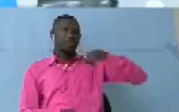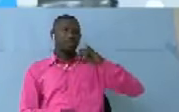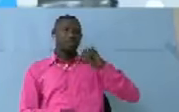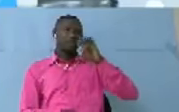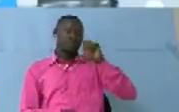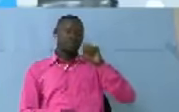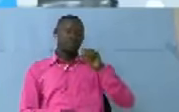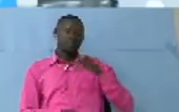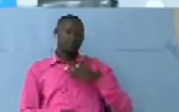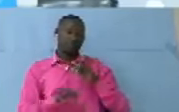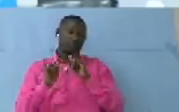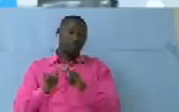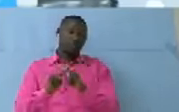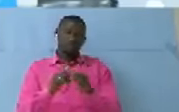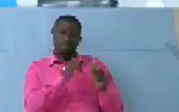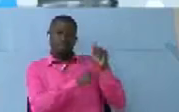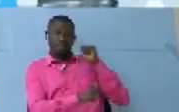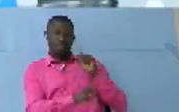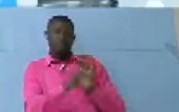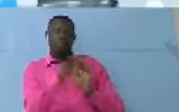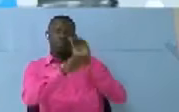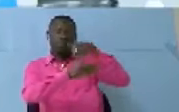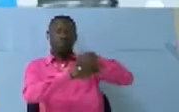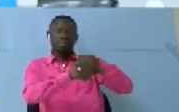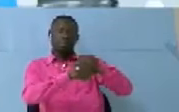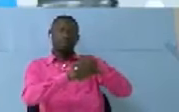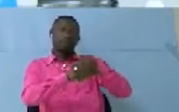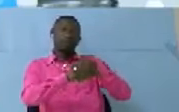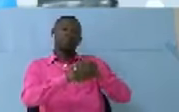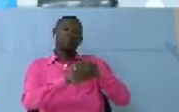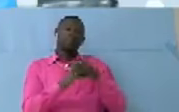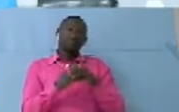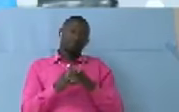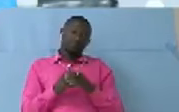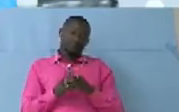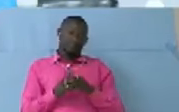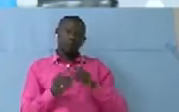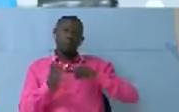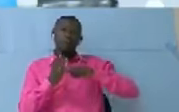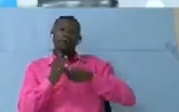sat behind Abinwale Middle Fenko, the middle seat. So,